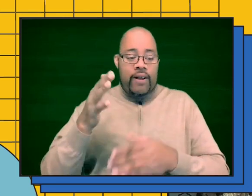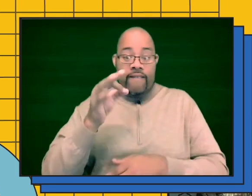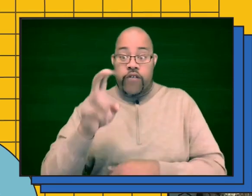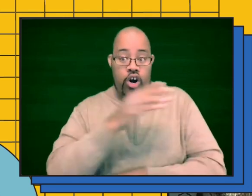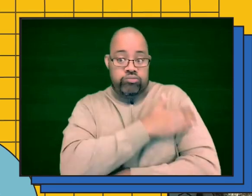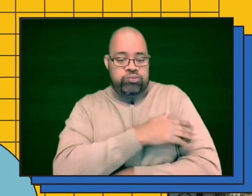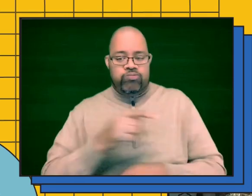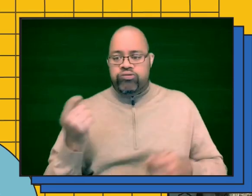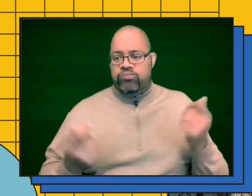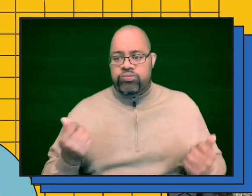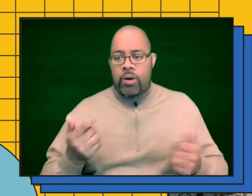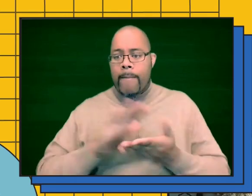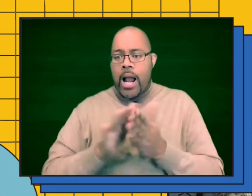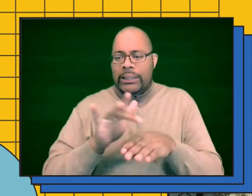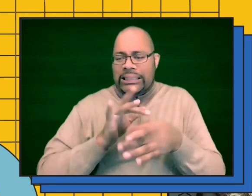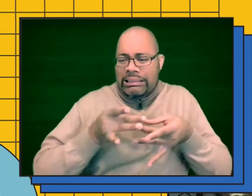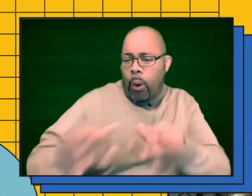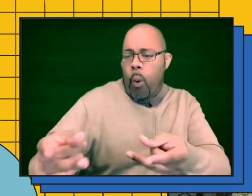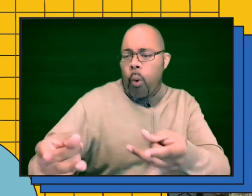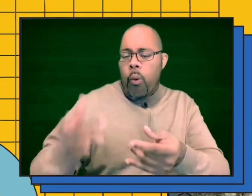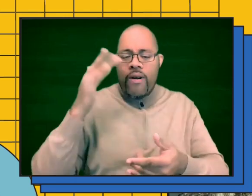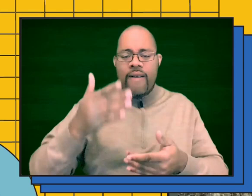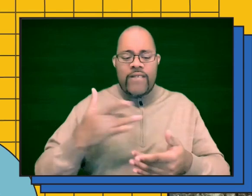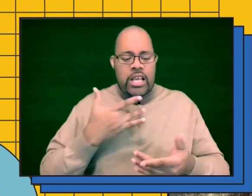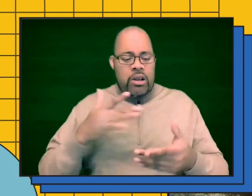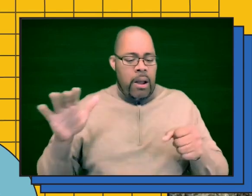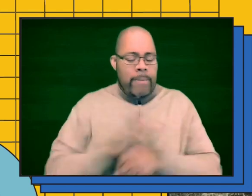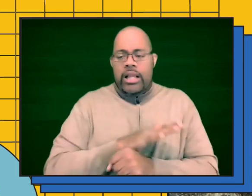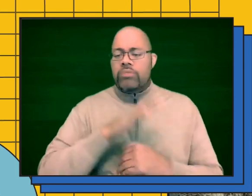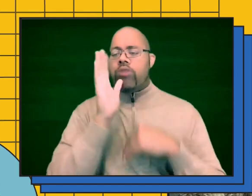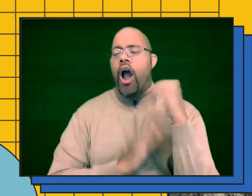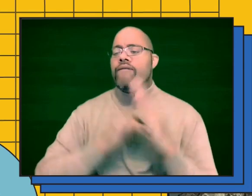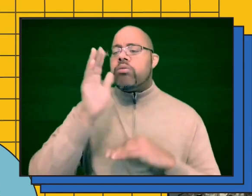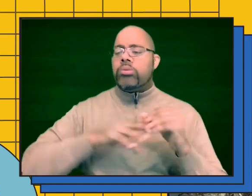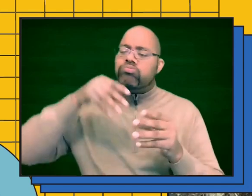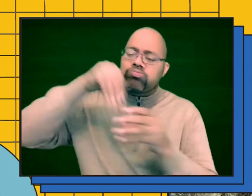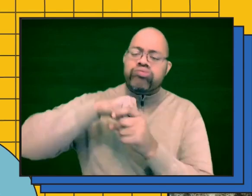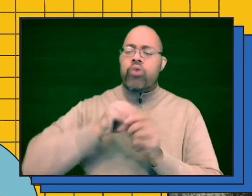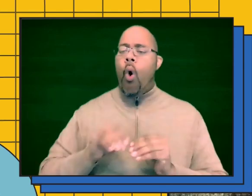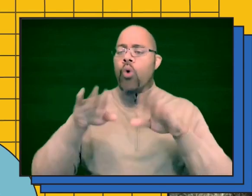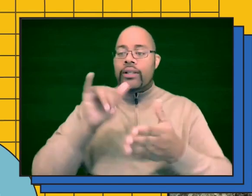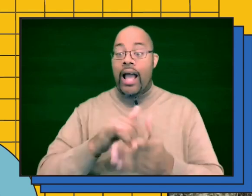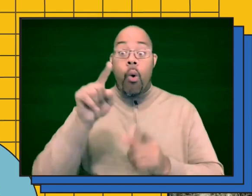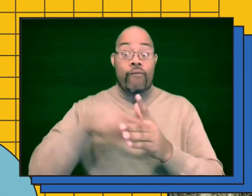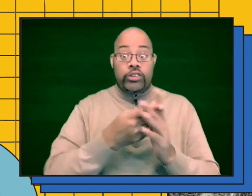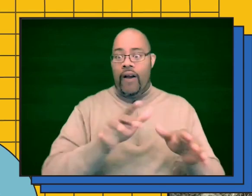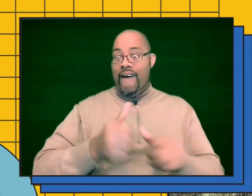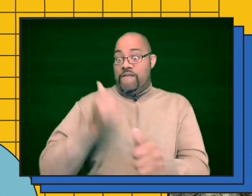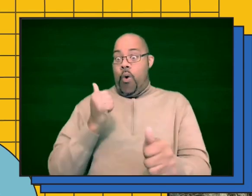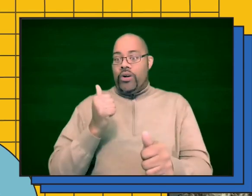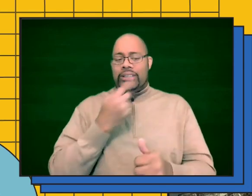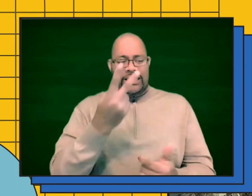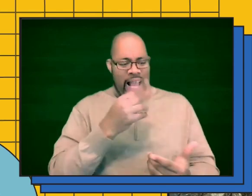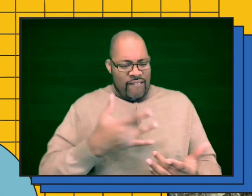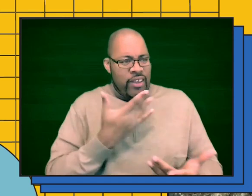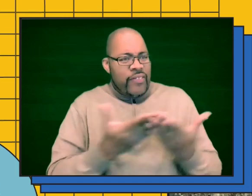shed her fur, become sleek. She will feel completely at home in the ocean she avoided.